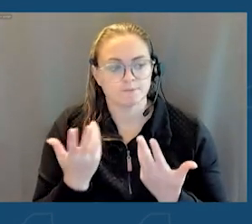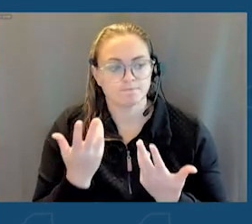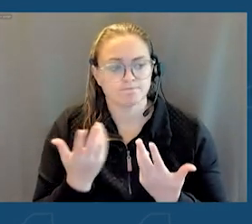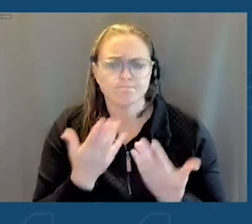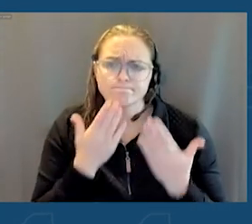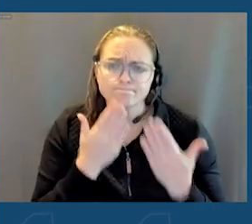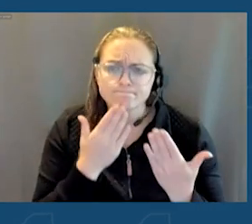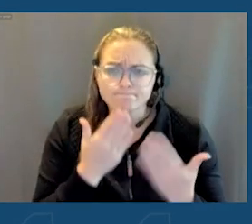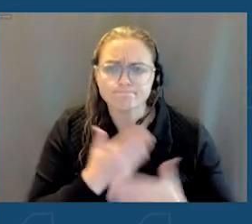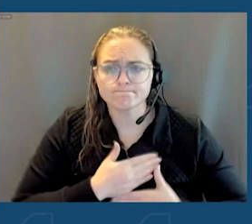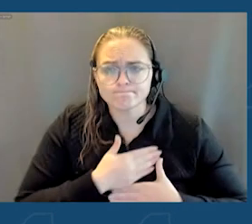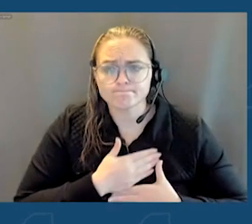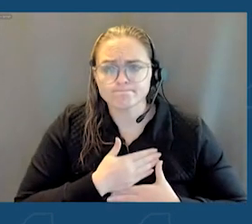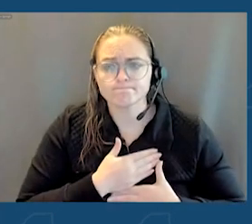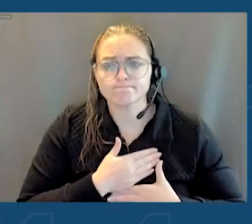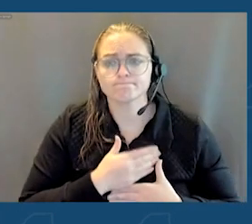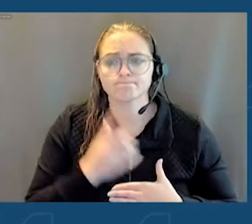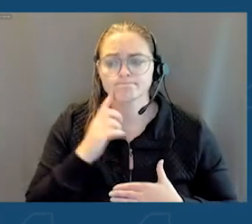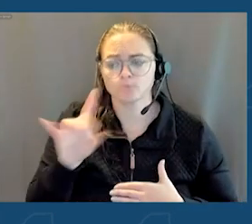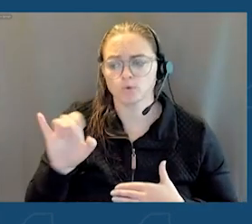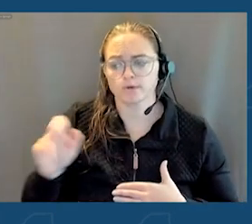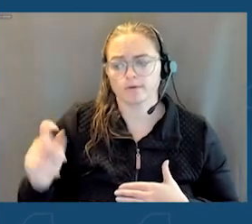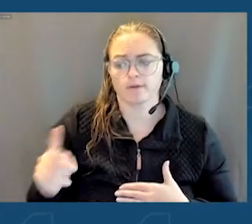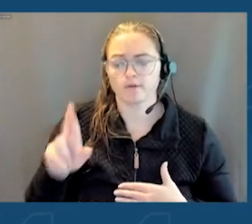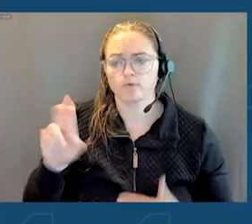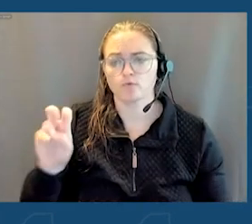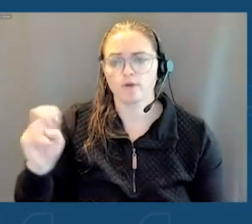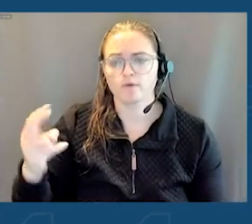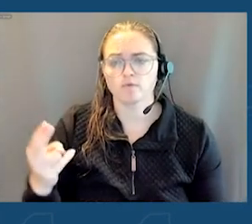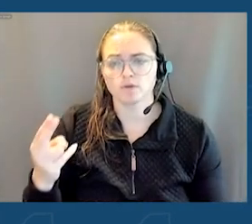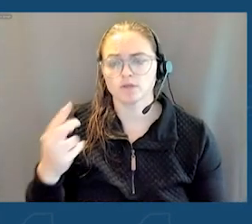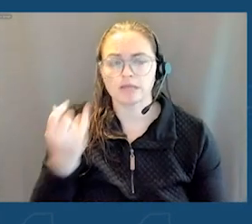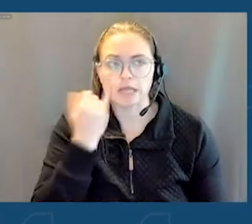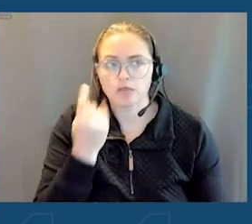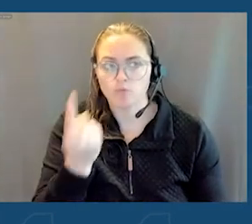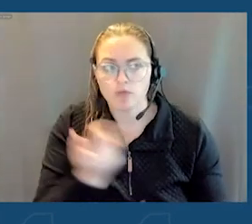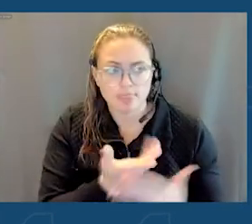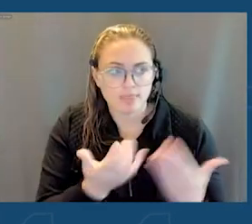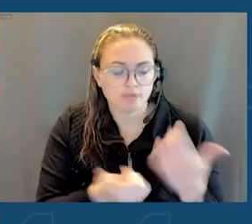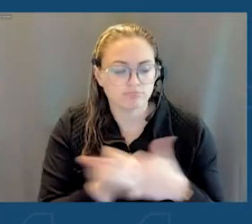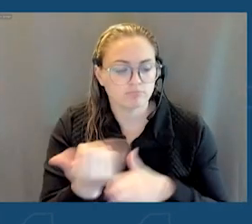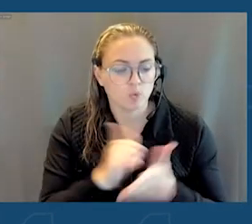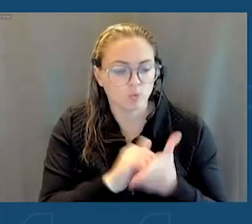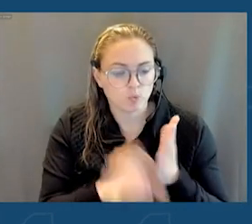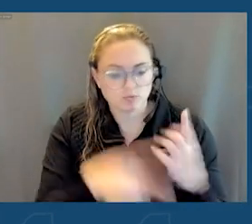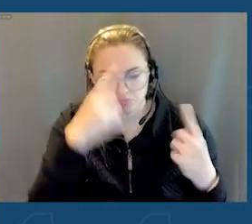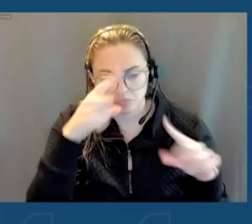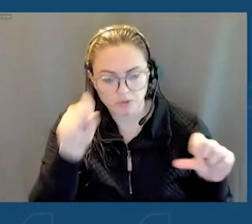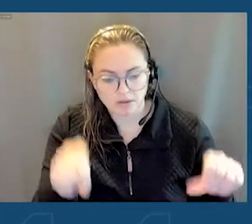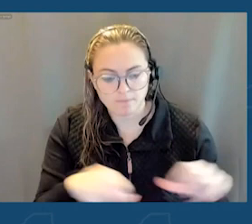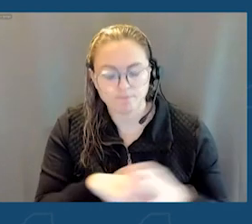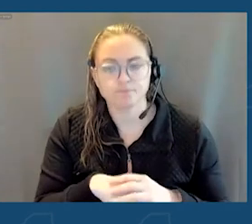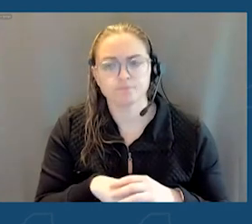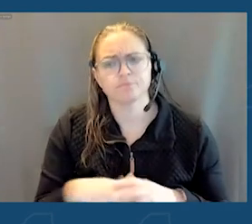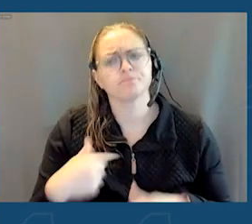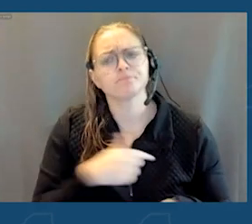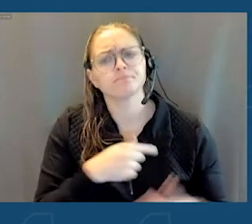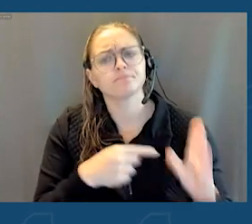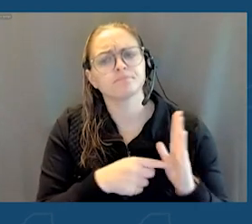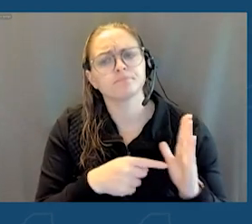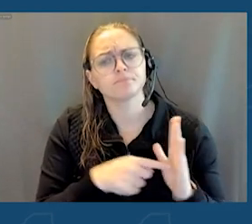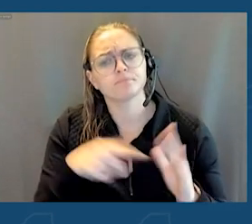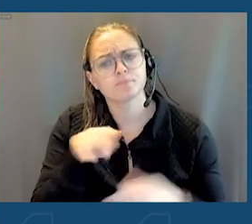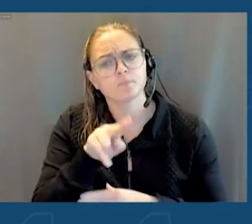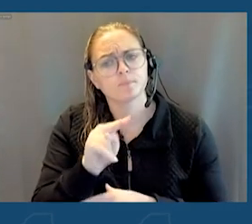thankful for Dick Ravich. If there's one thing every New Yorker can agree on, it's that we deserve a Penn